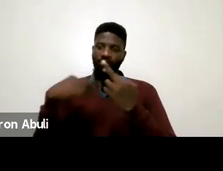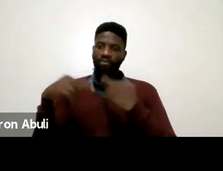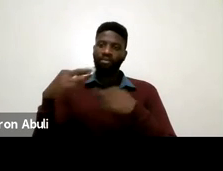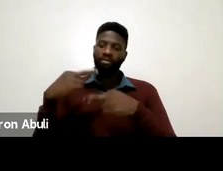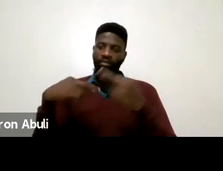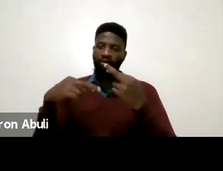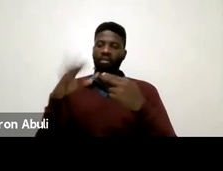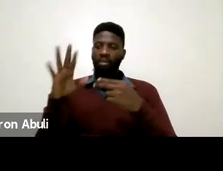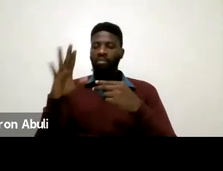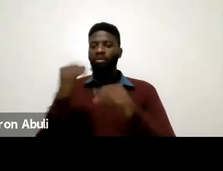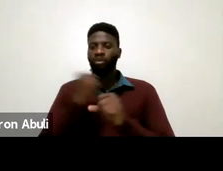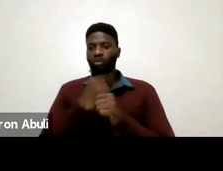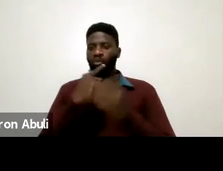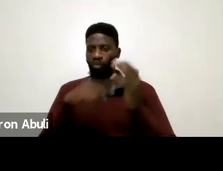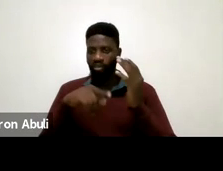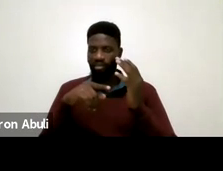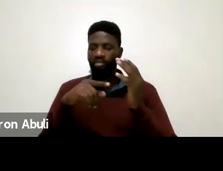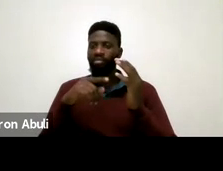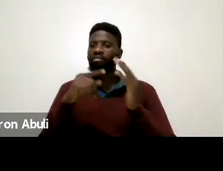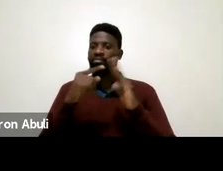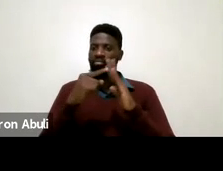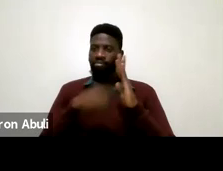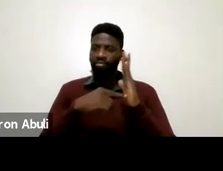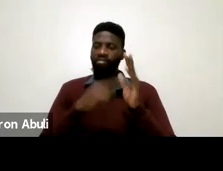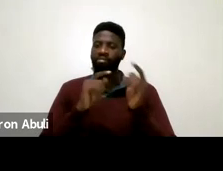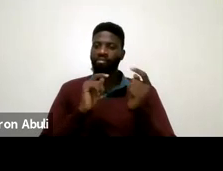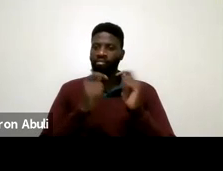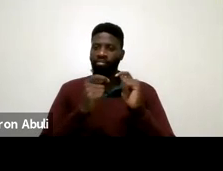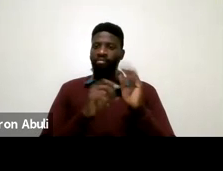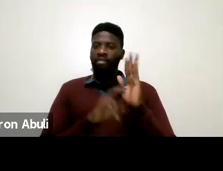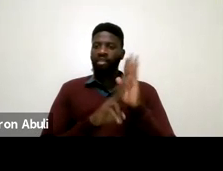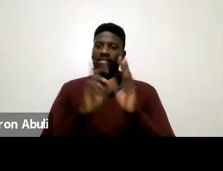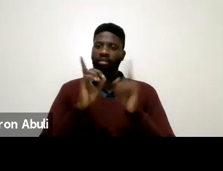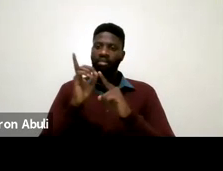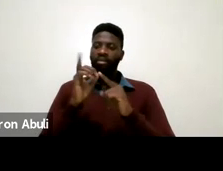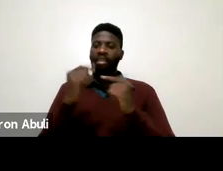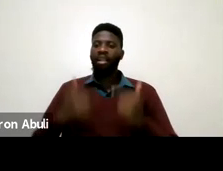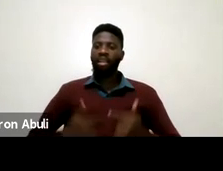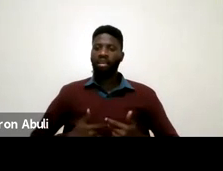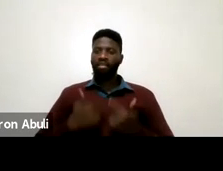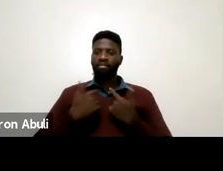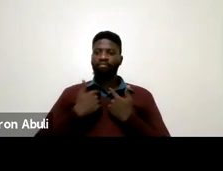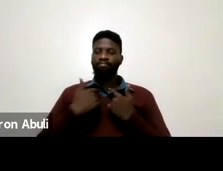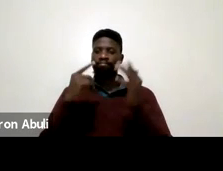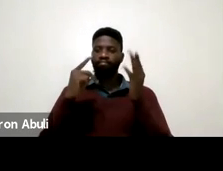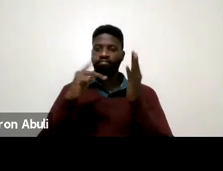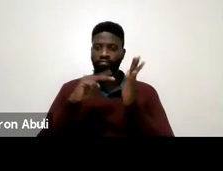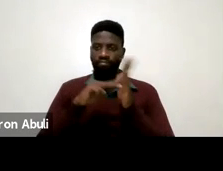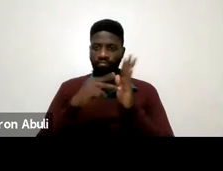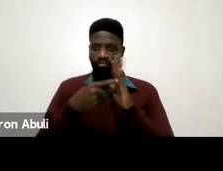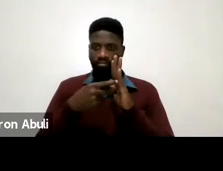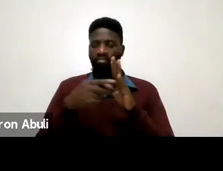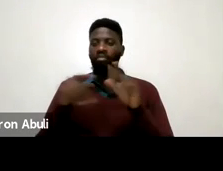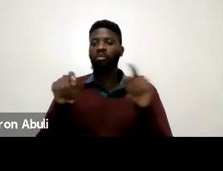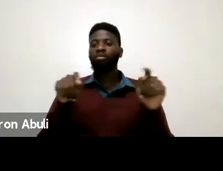your to-do list on a daily basis. In other words, it is a life project that is going to be moderated by